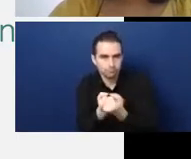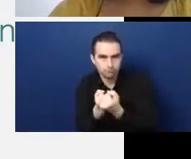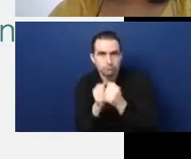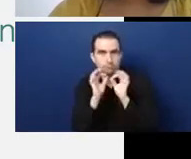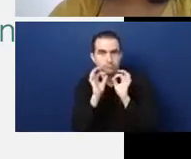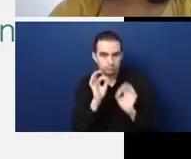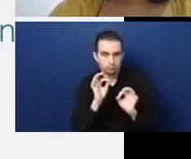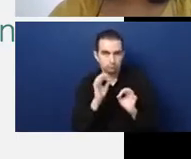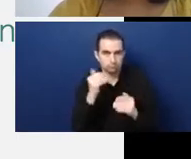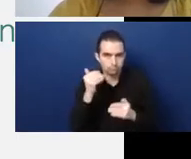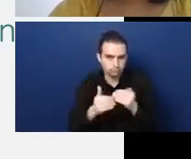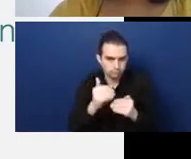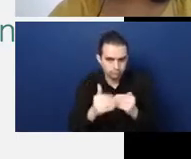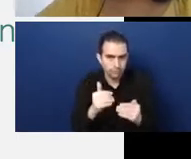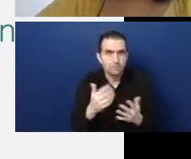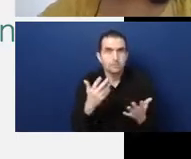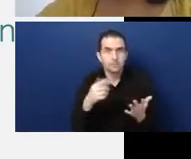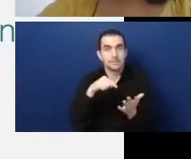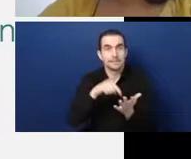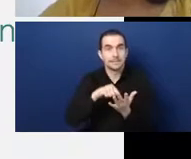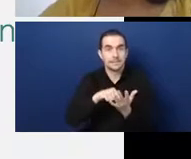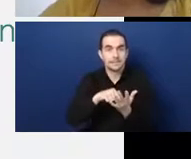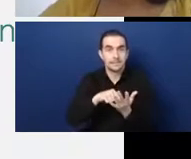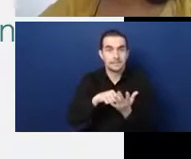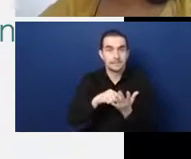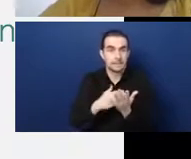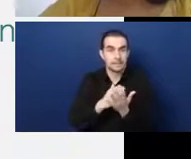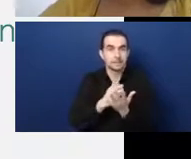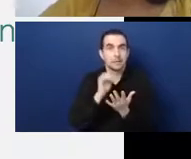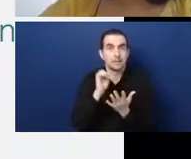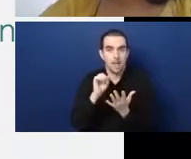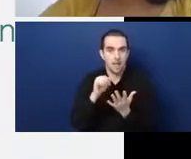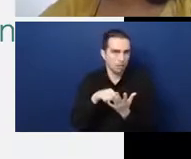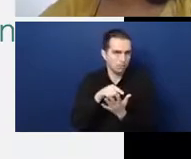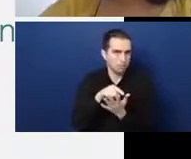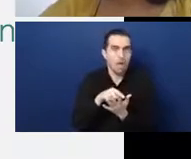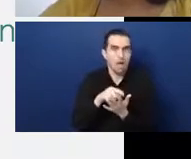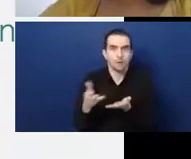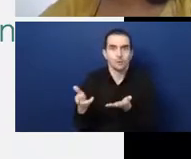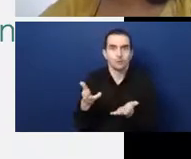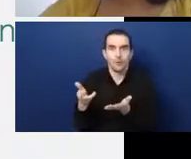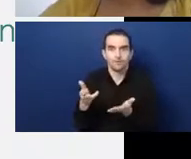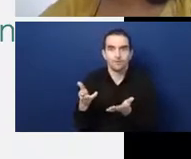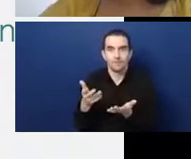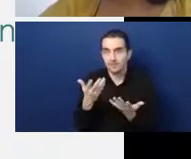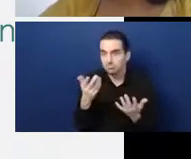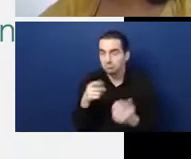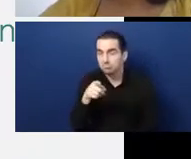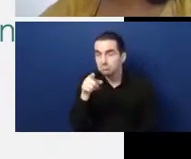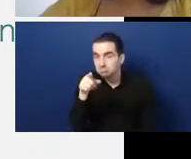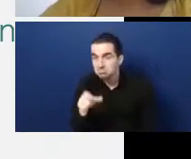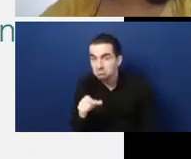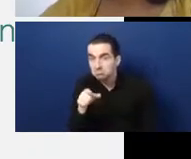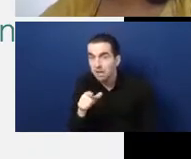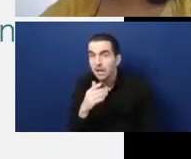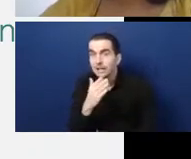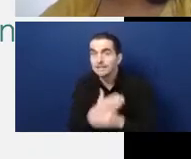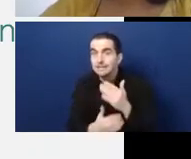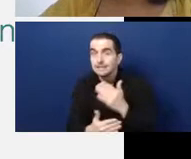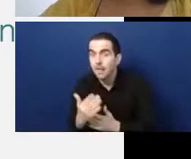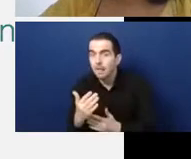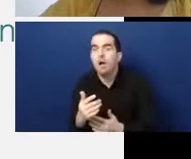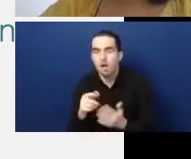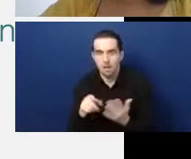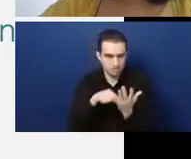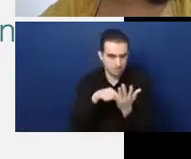for persons with disabilities. So this helps our staff in the field to be able to know whenever